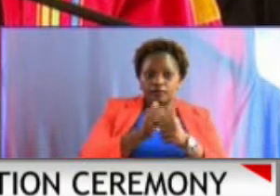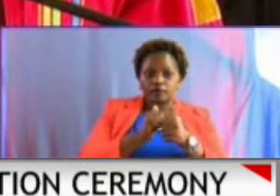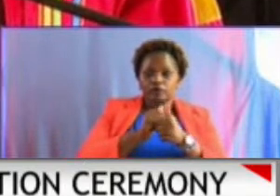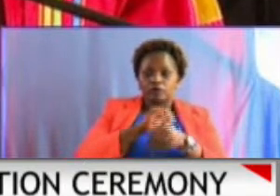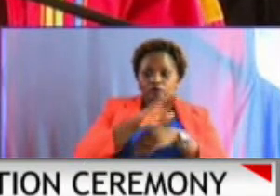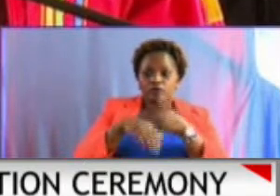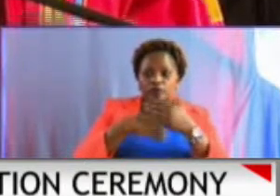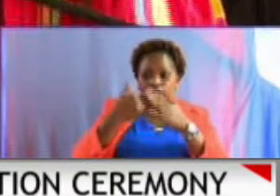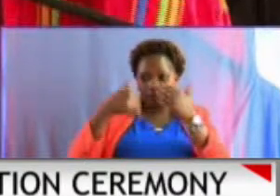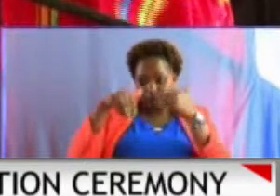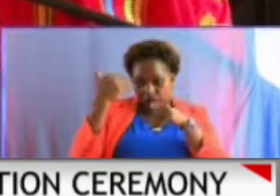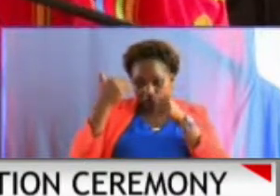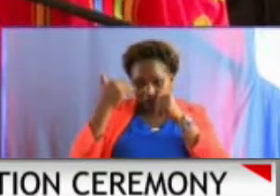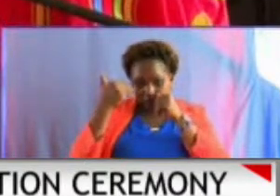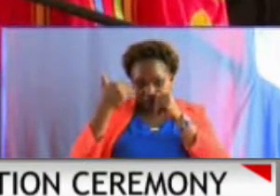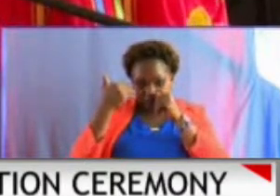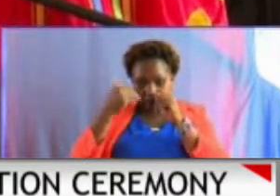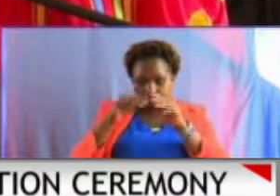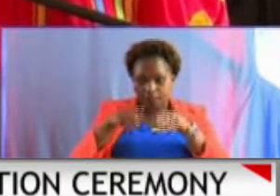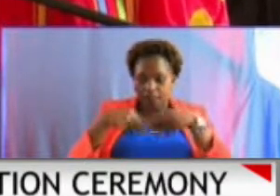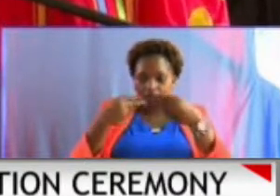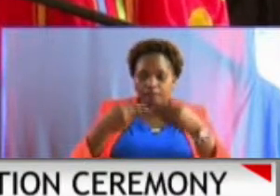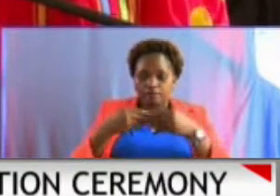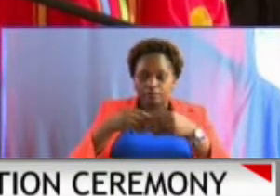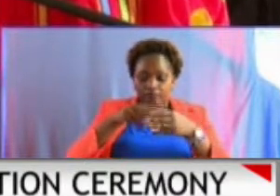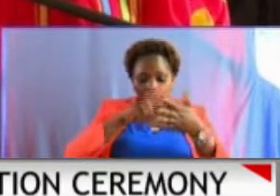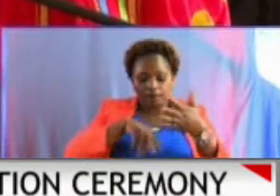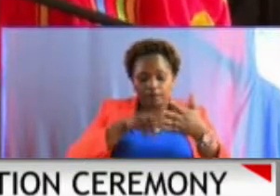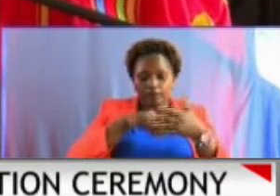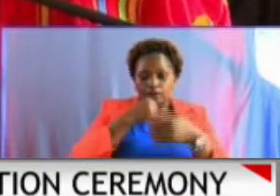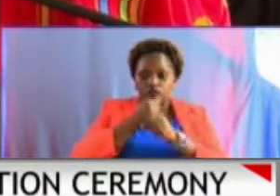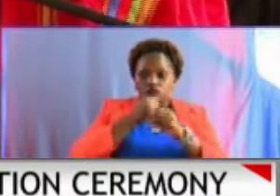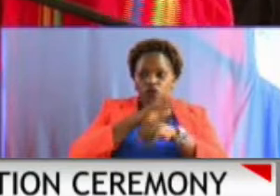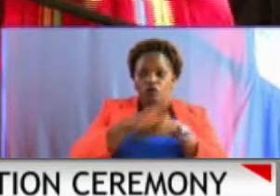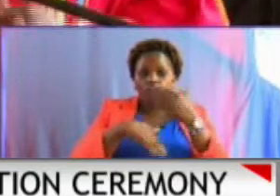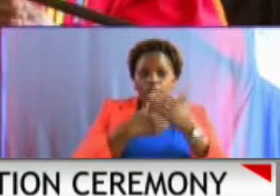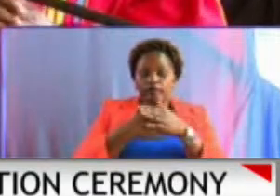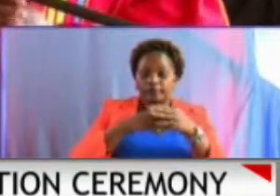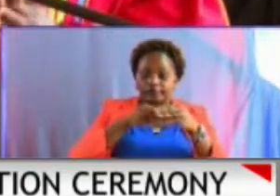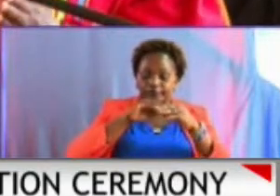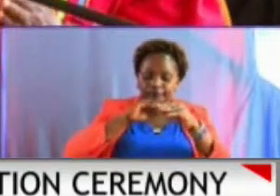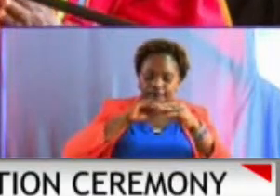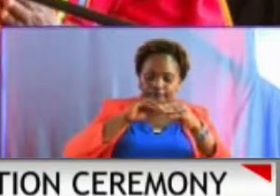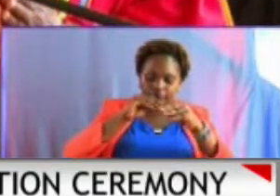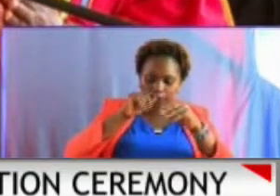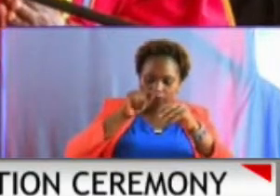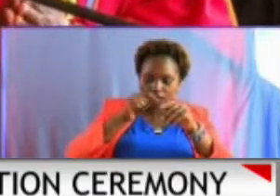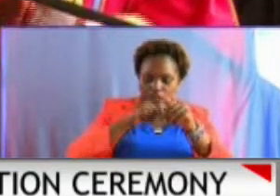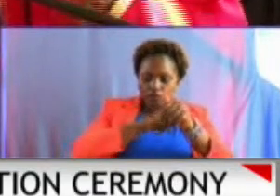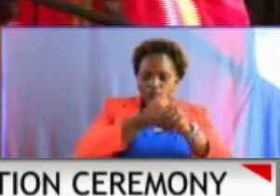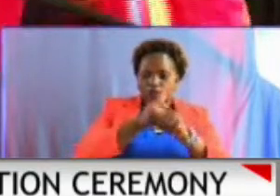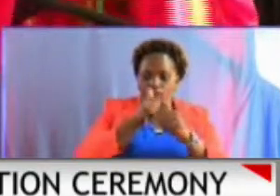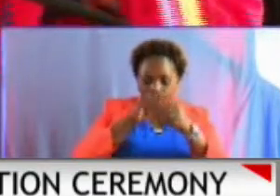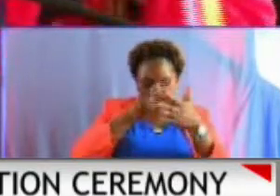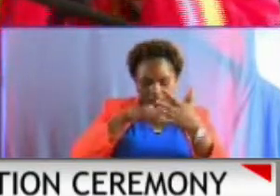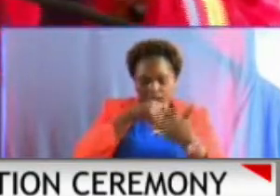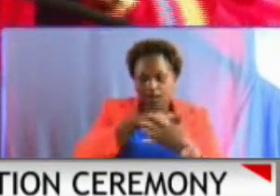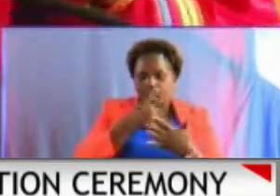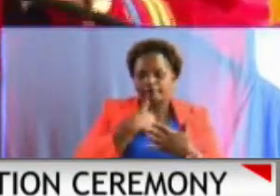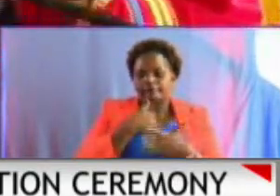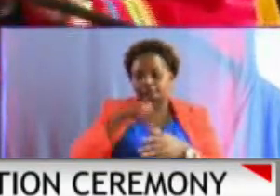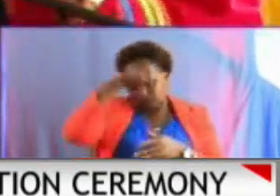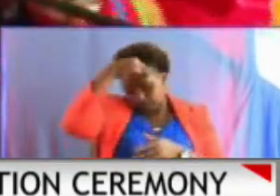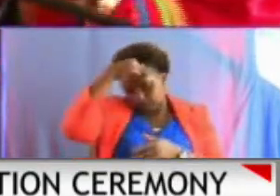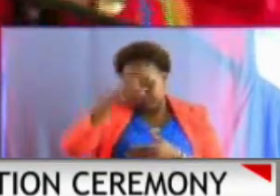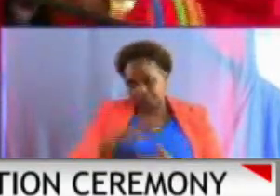entire university, give power to read and do all that appertains to these degrees.